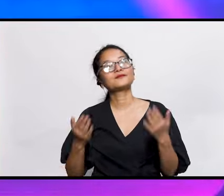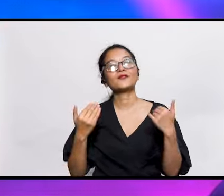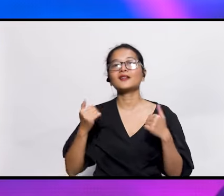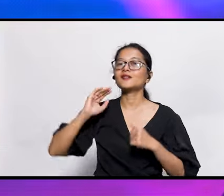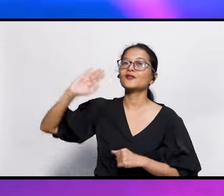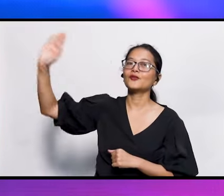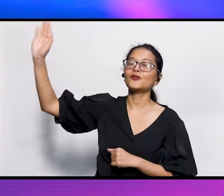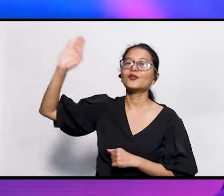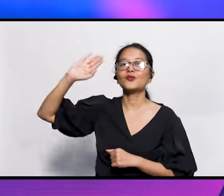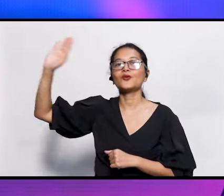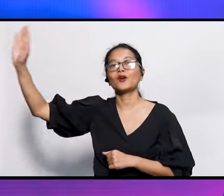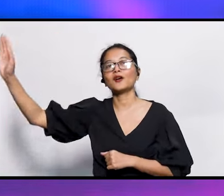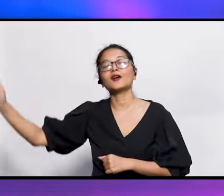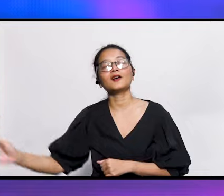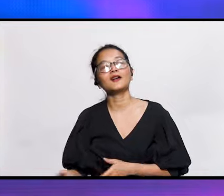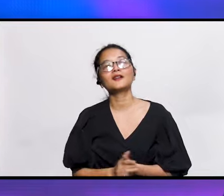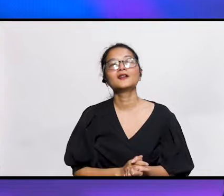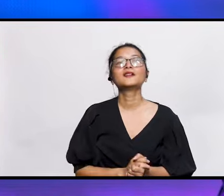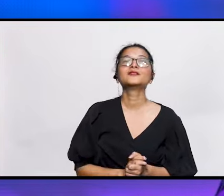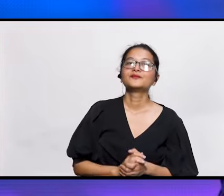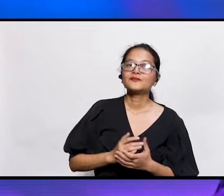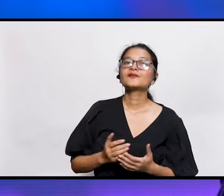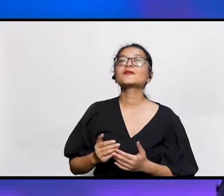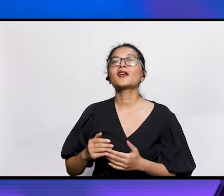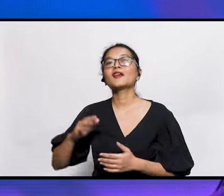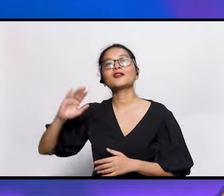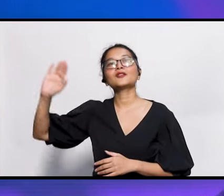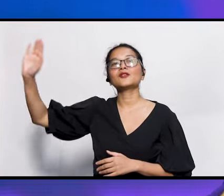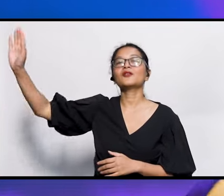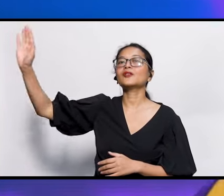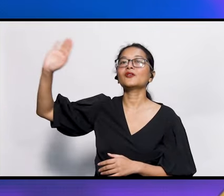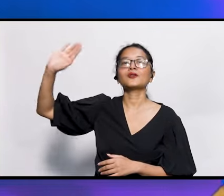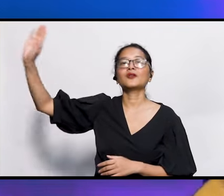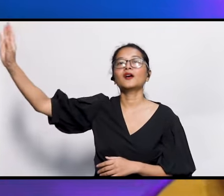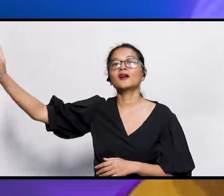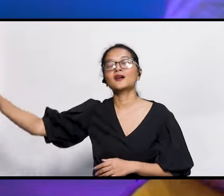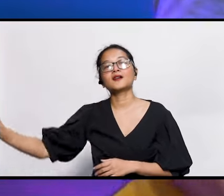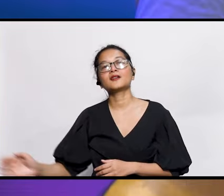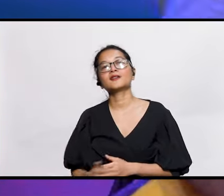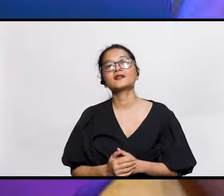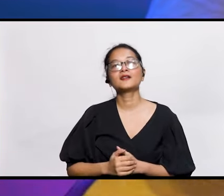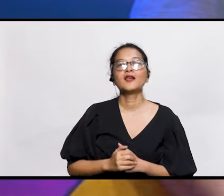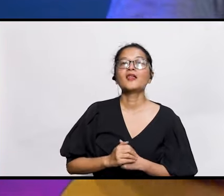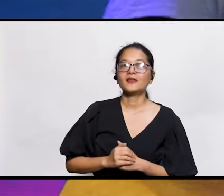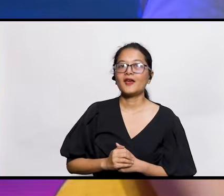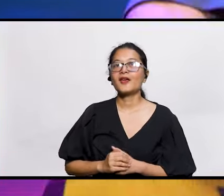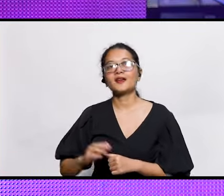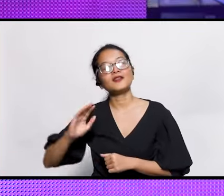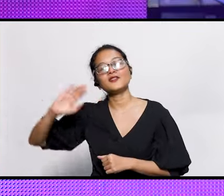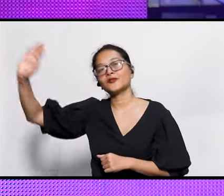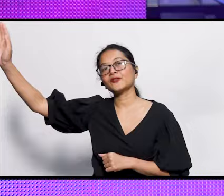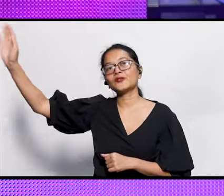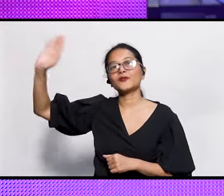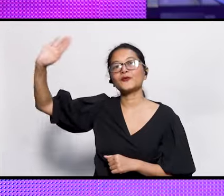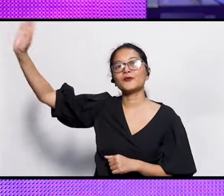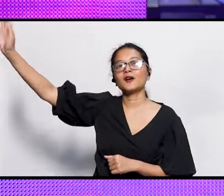now That is who you are That is who you are That is who you are That